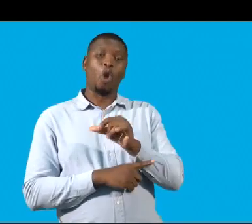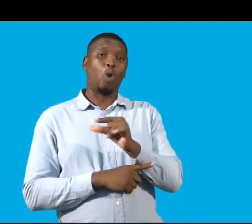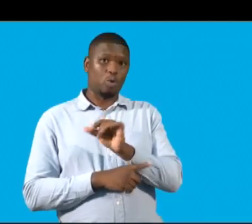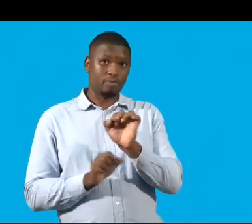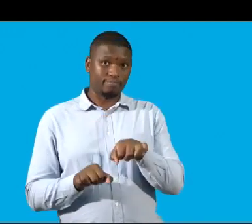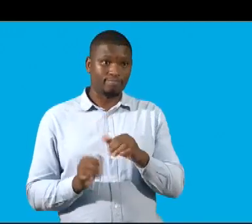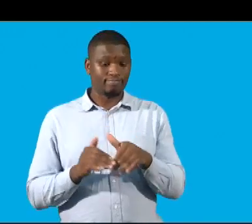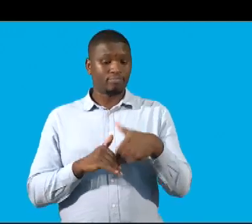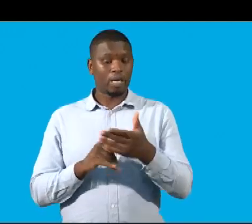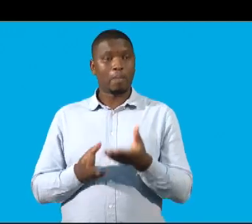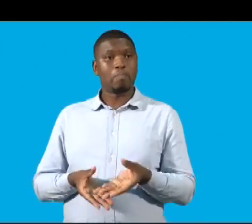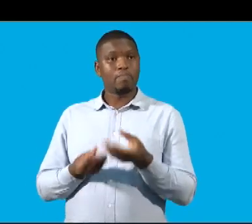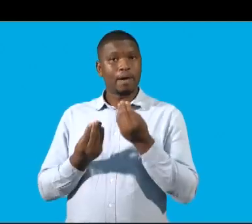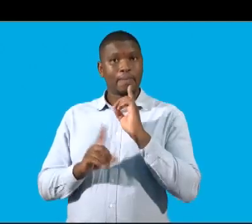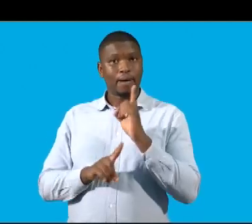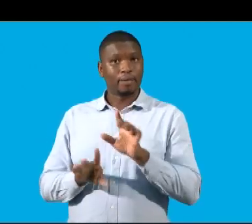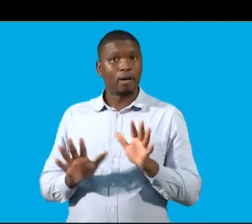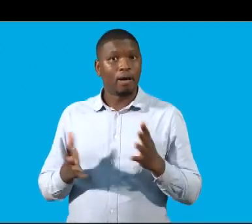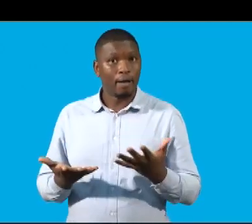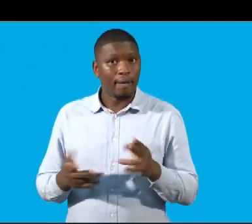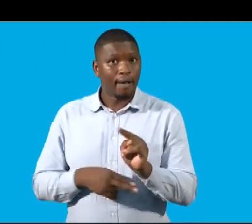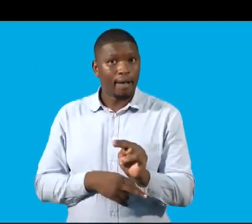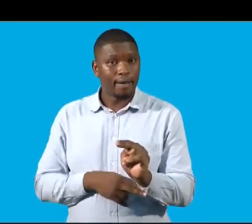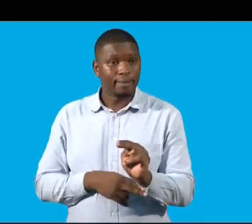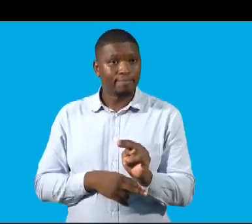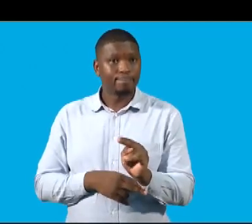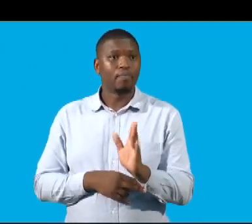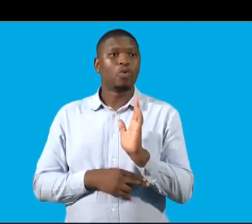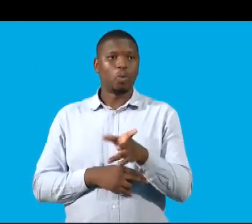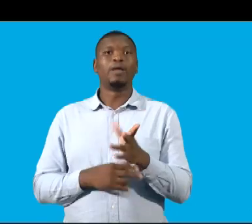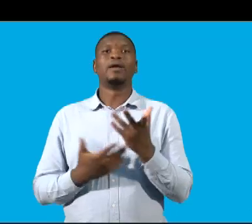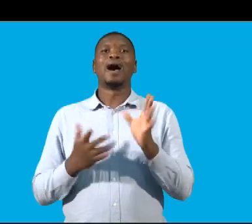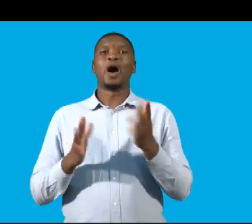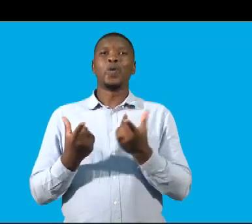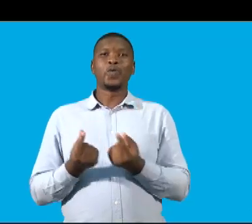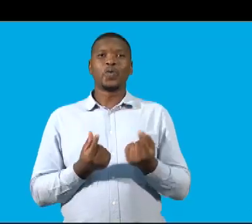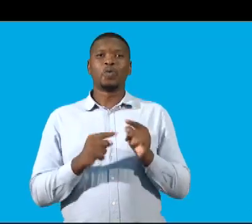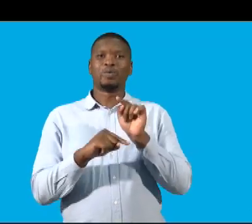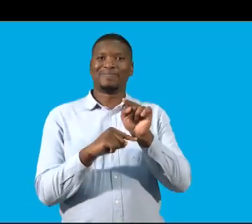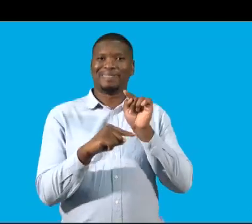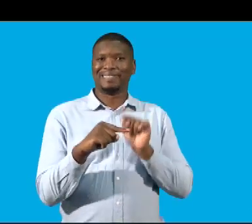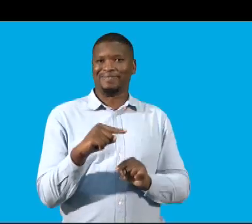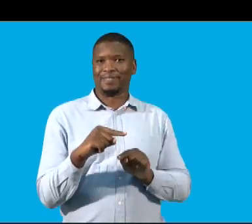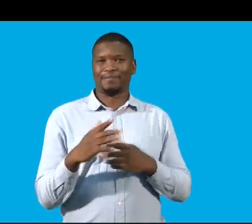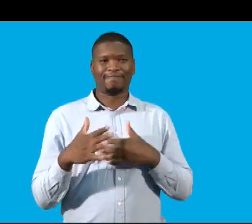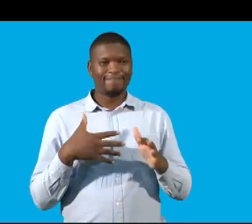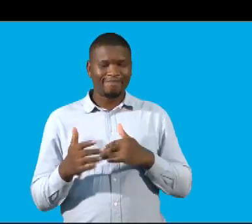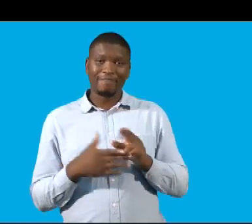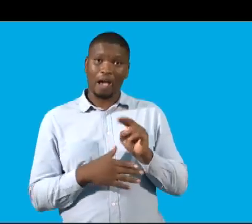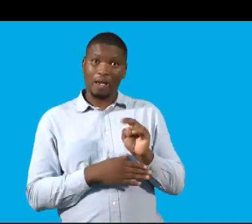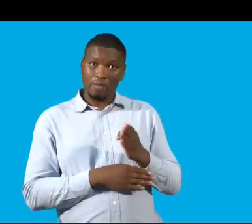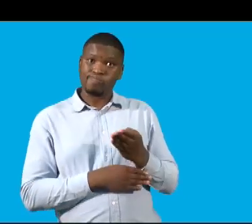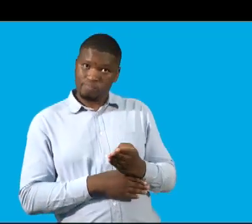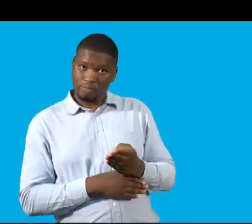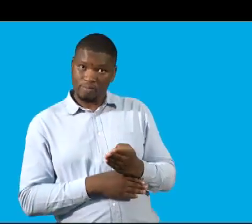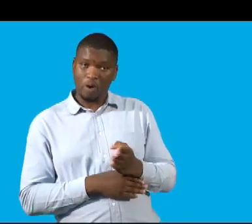multiply with that log. Now, how do we get to that value of n? Well, we are going to divide by whatever is disturbing